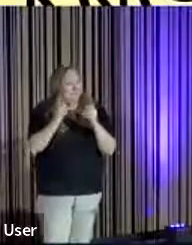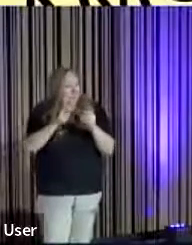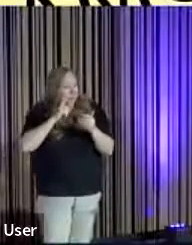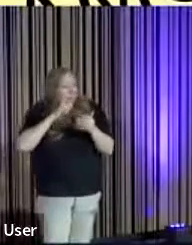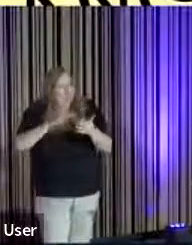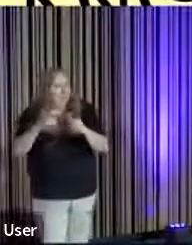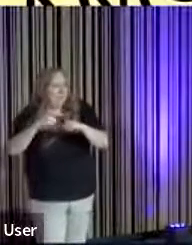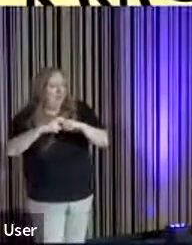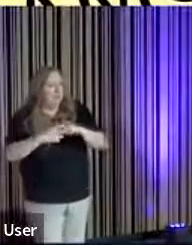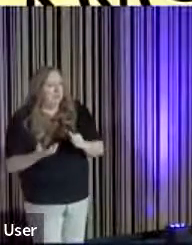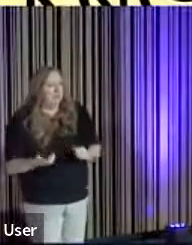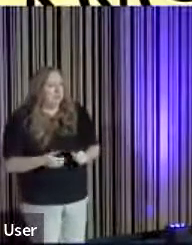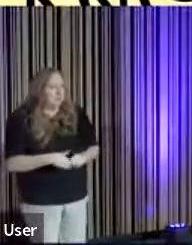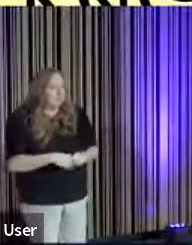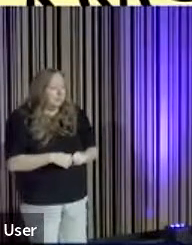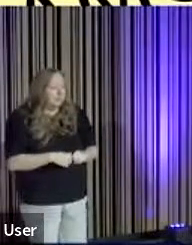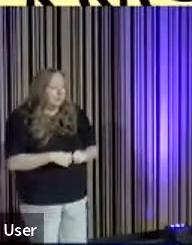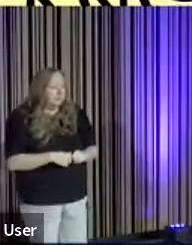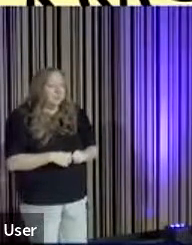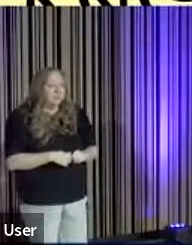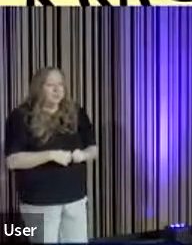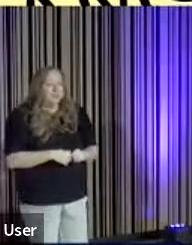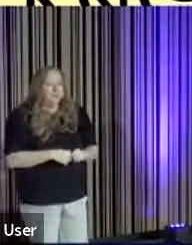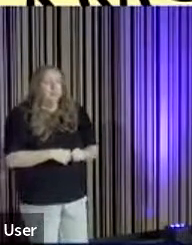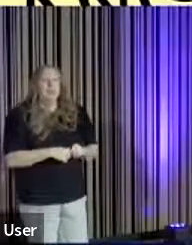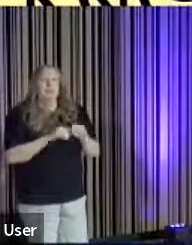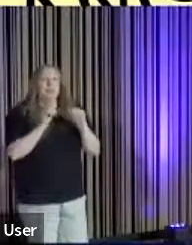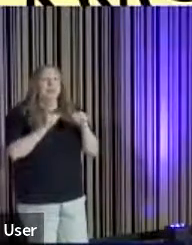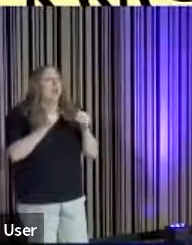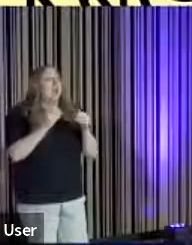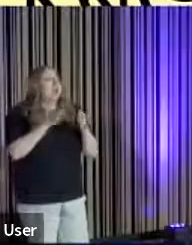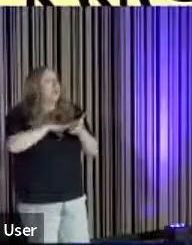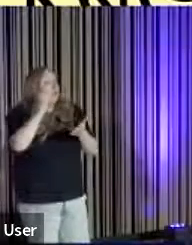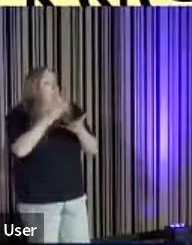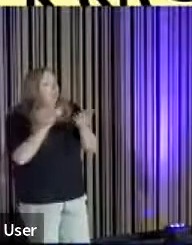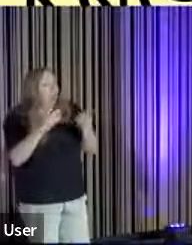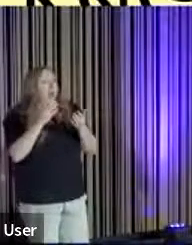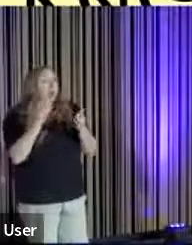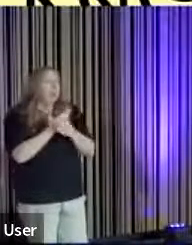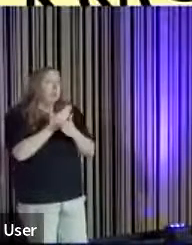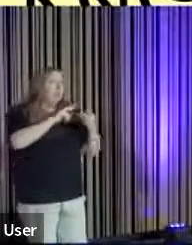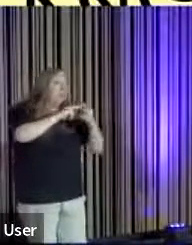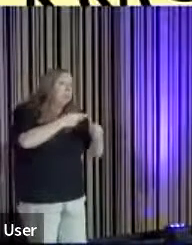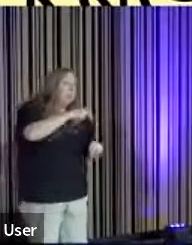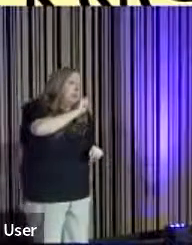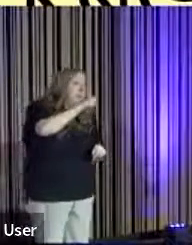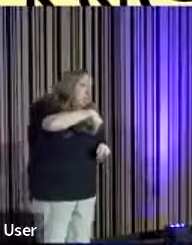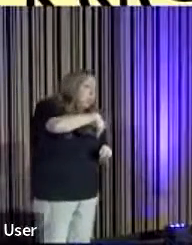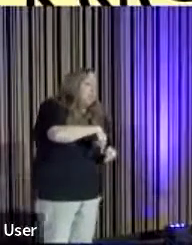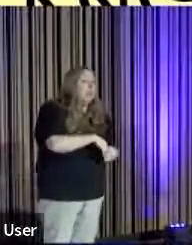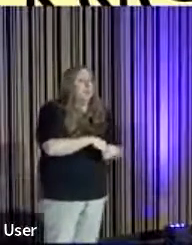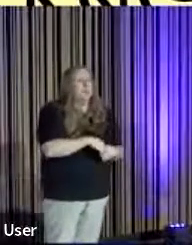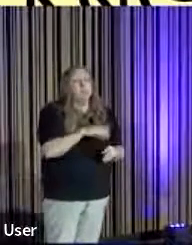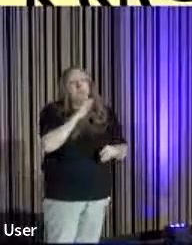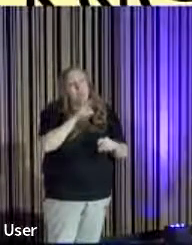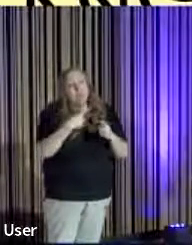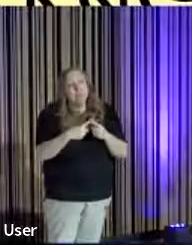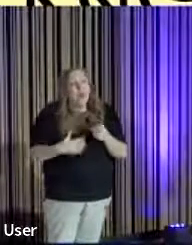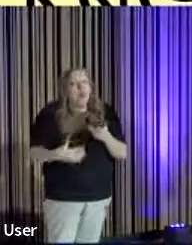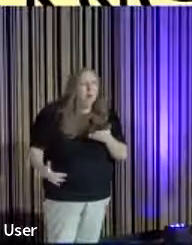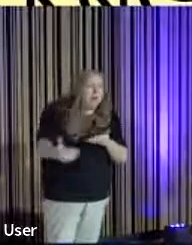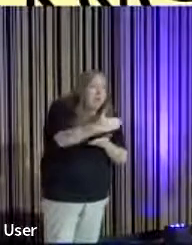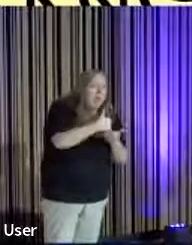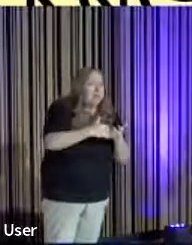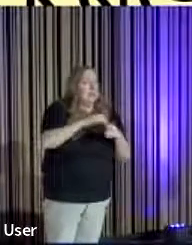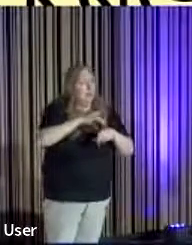So we can learn a lot about viruses through these sequencing approaches. We've talked about collecting global